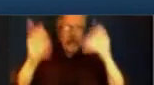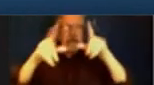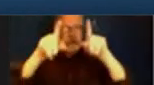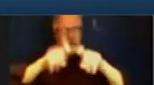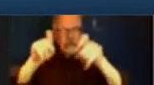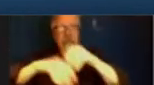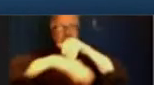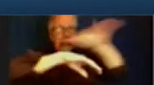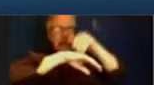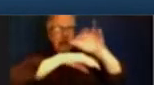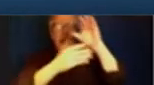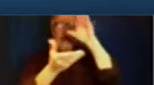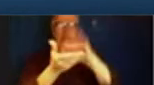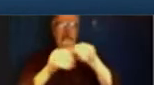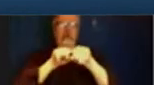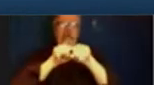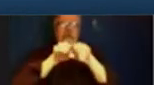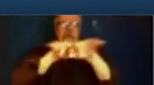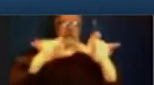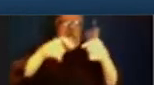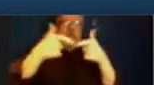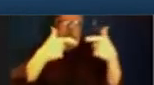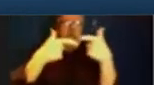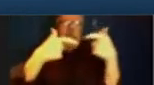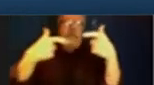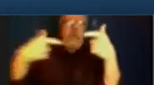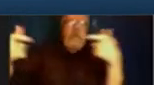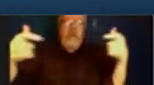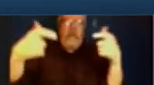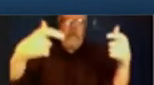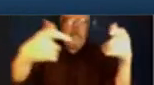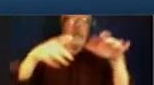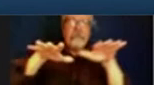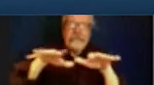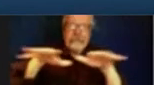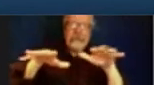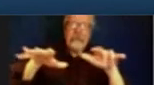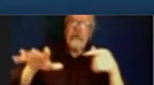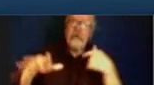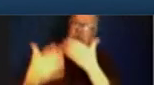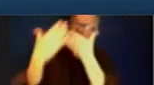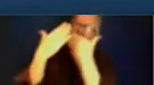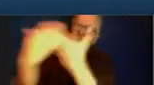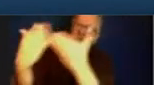that in a variety of ways. And I want to thank the educators who are working with us on this project.